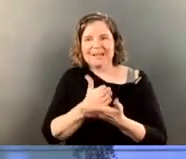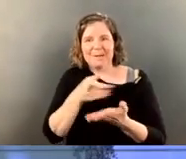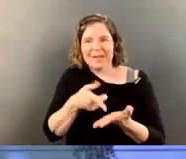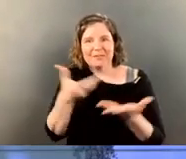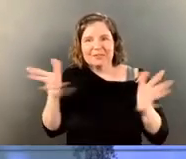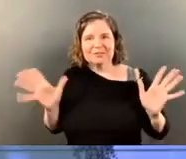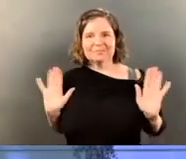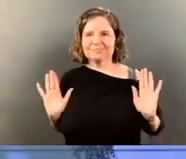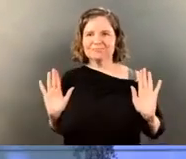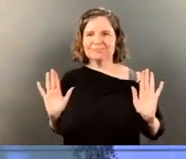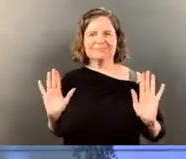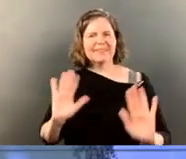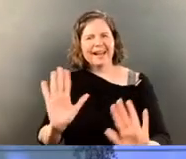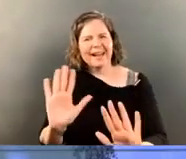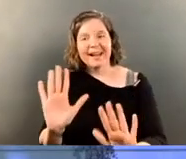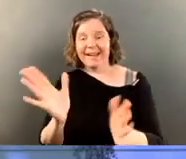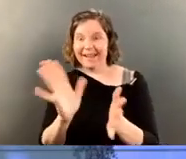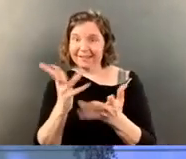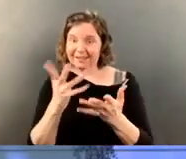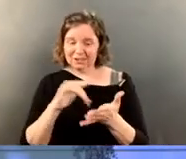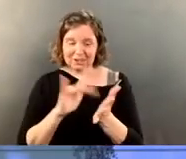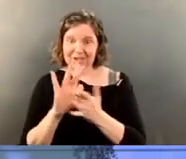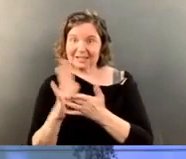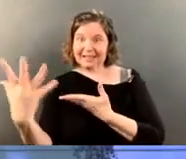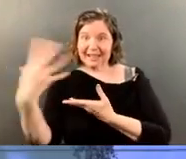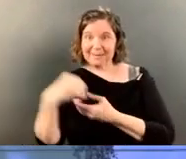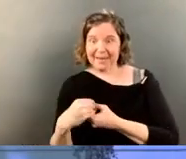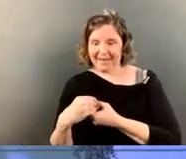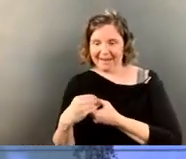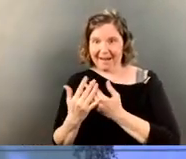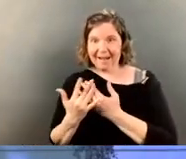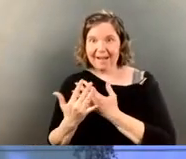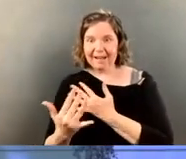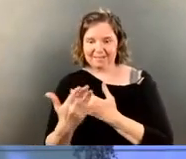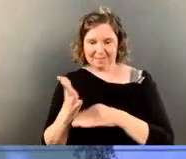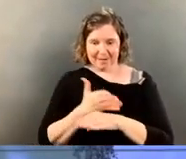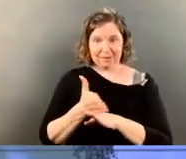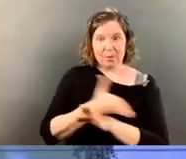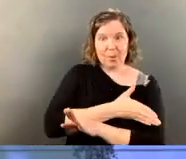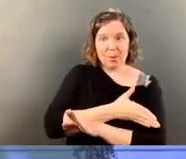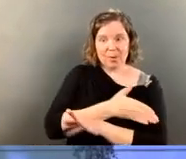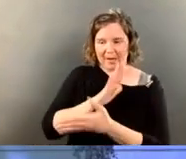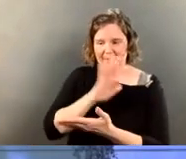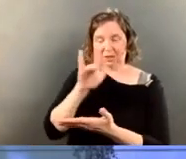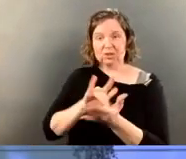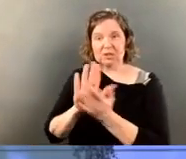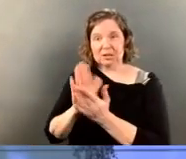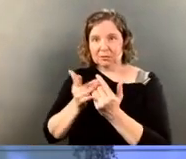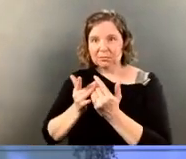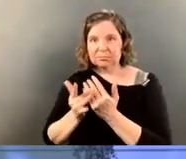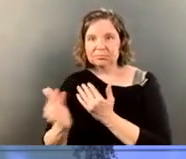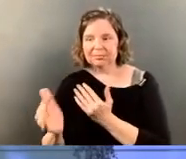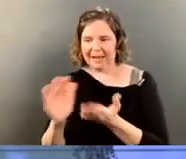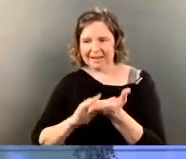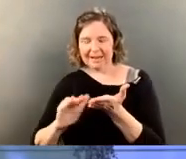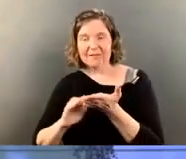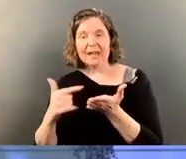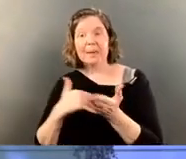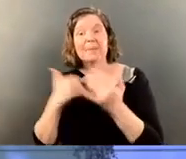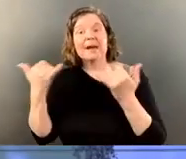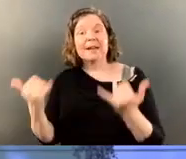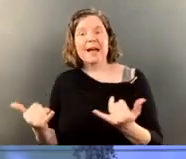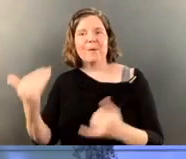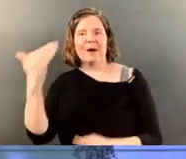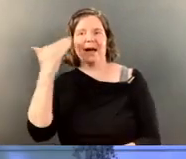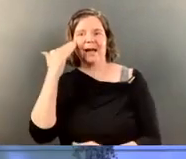there. We say, no, this is when Jesus came in. Yeah, that was my past. But here's when Jesus came in and he forgave me. And now I